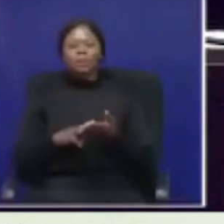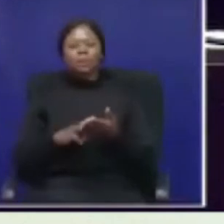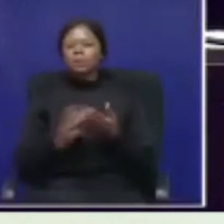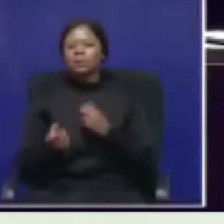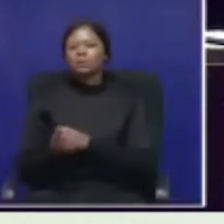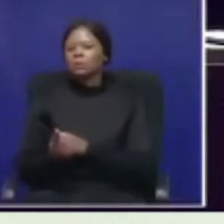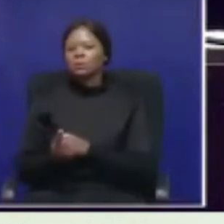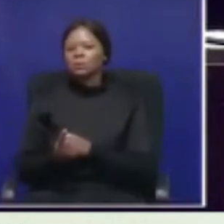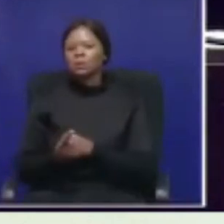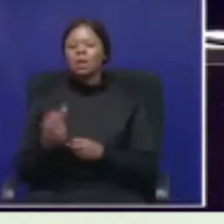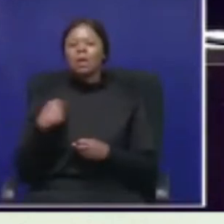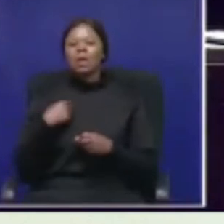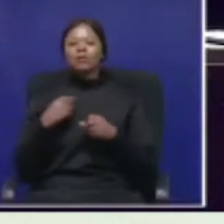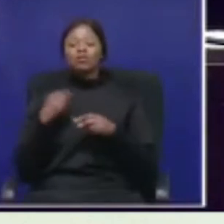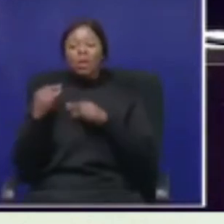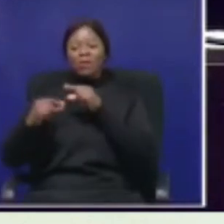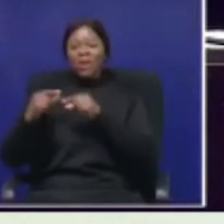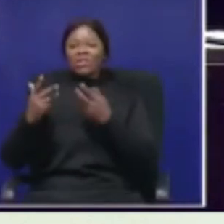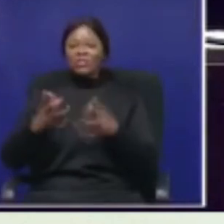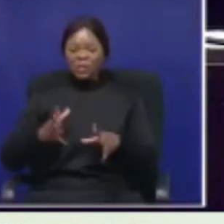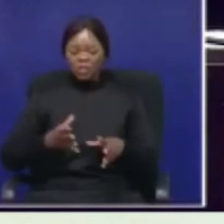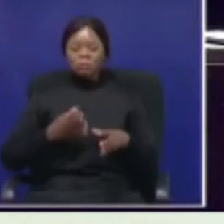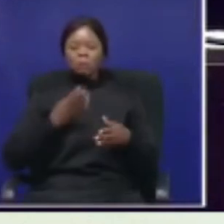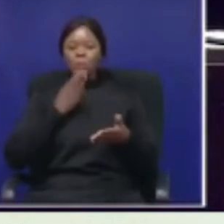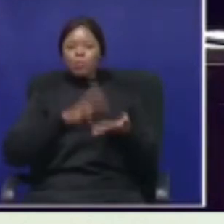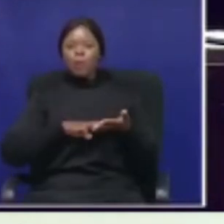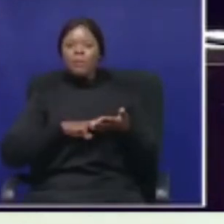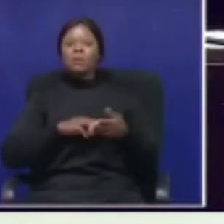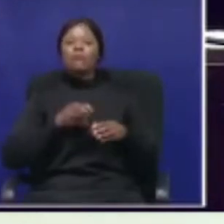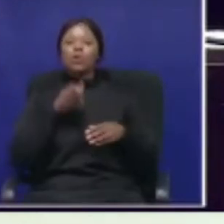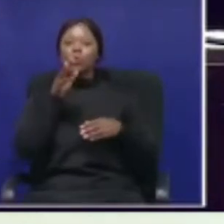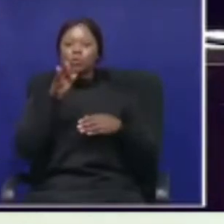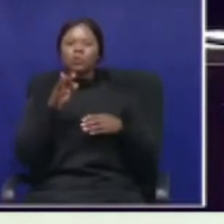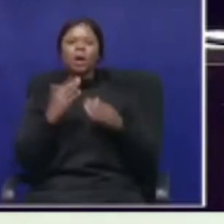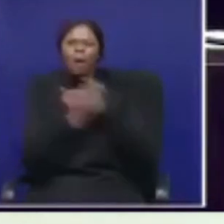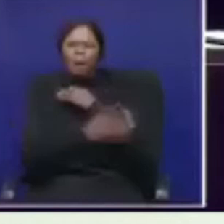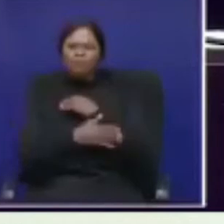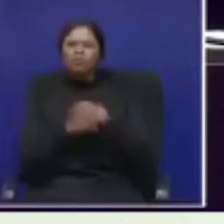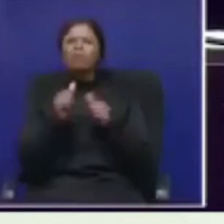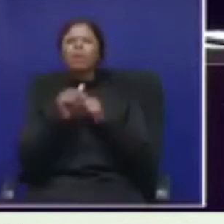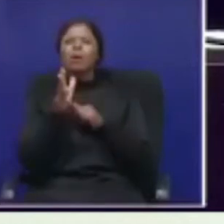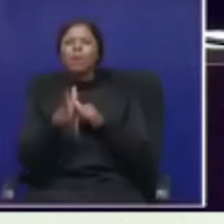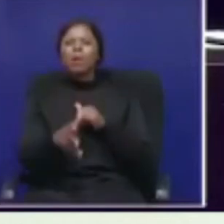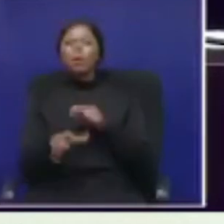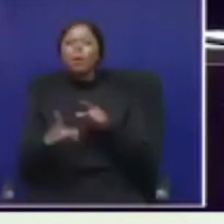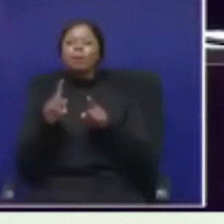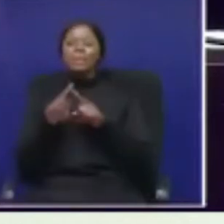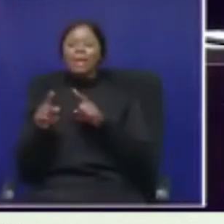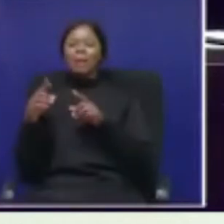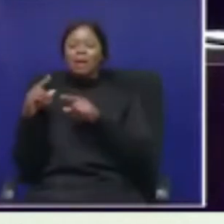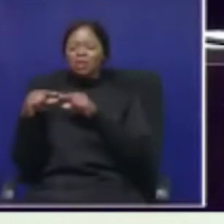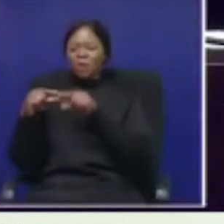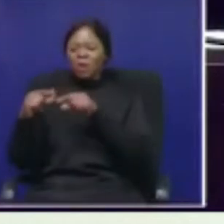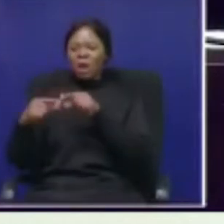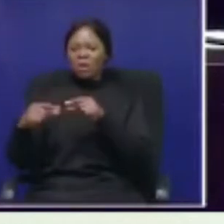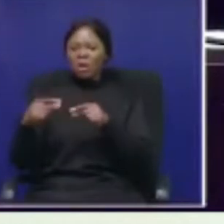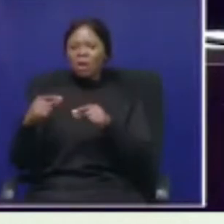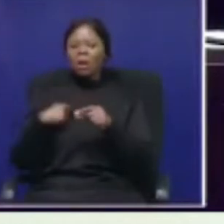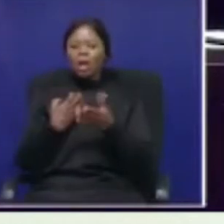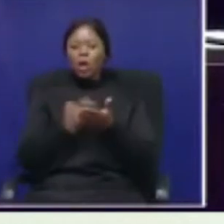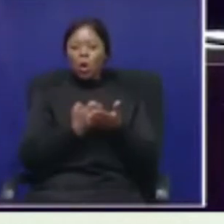a generation who were told and promised they would inherit a better country, a generation who are locked out of an economy that has moved on without